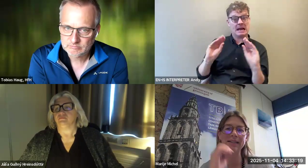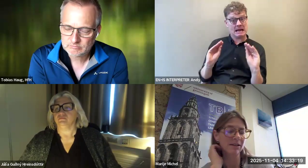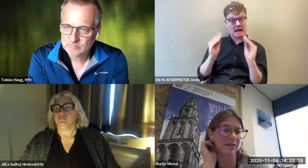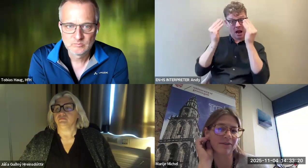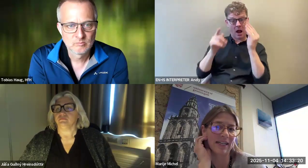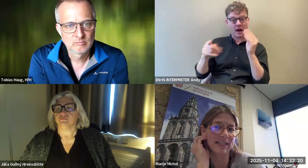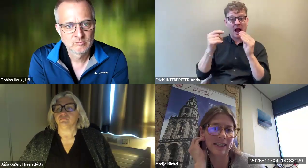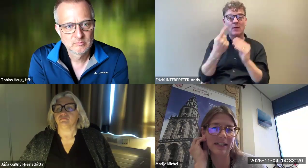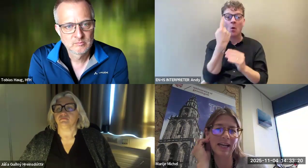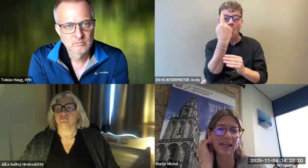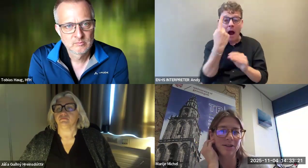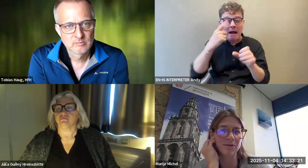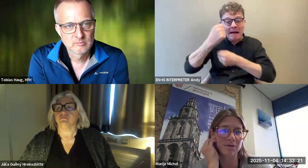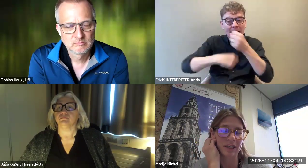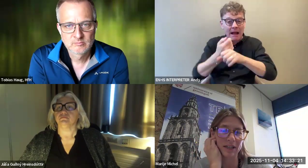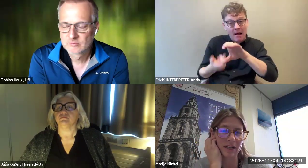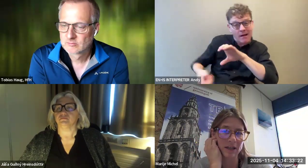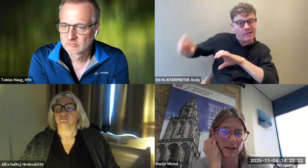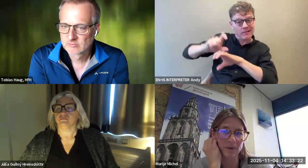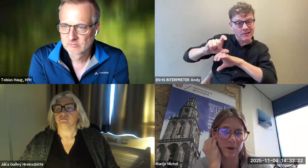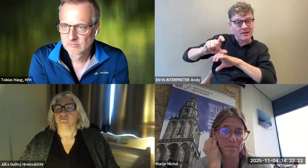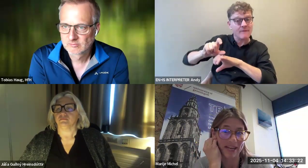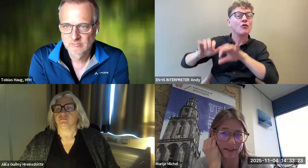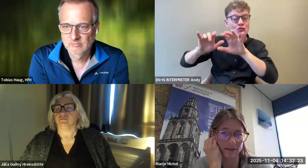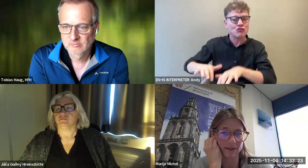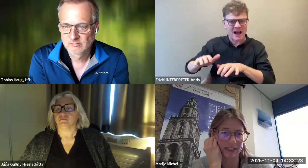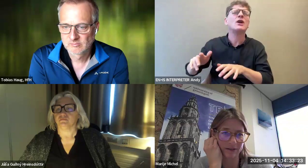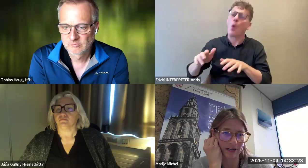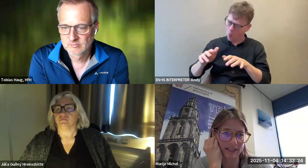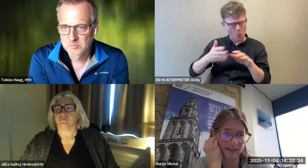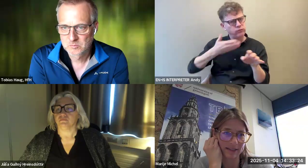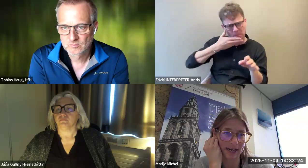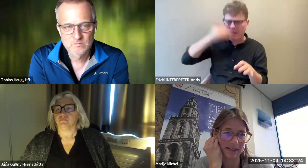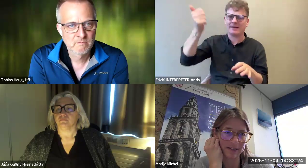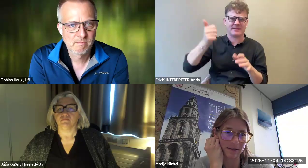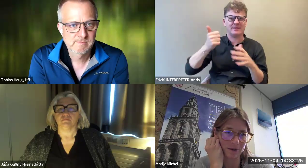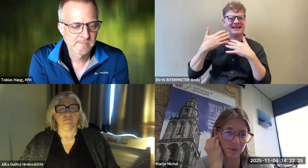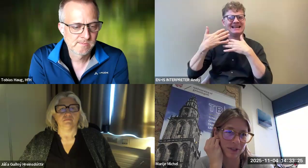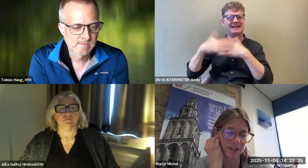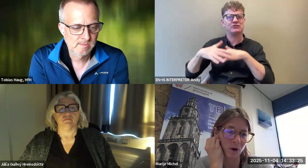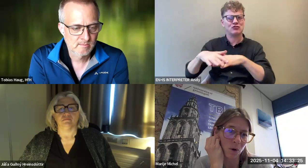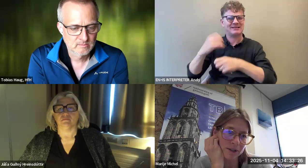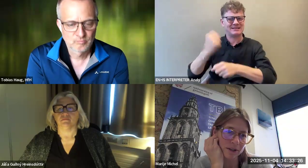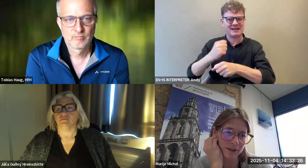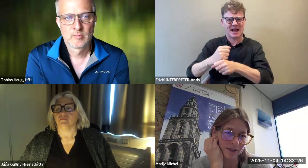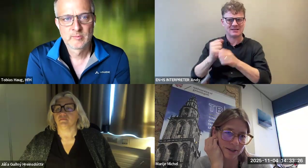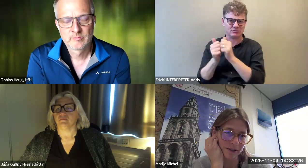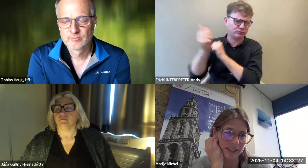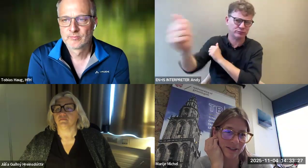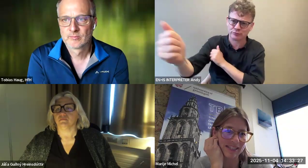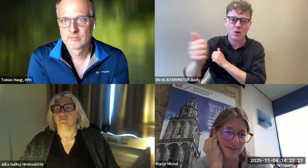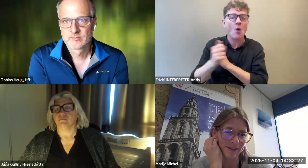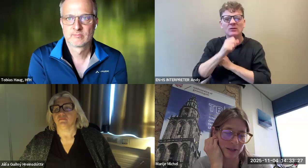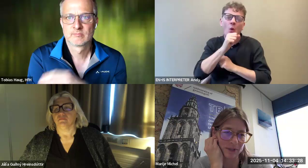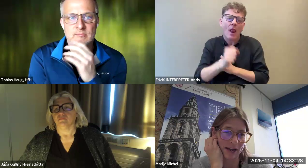an added year of writing, they usually were better on integrated tasks. So it was the older learners,